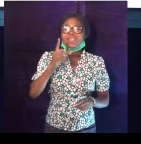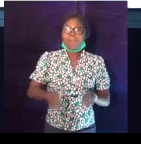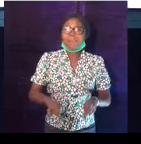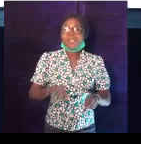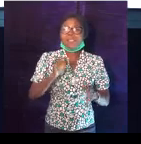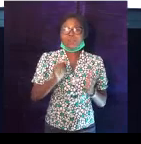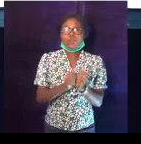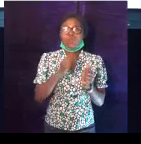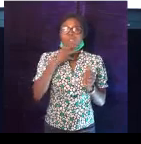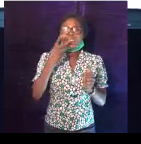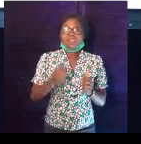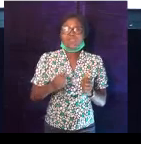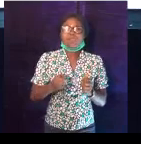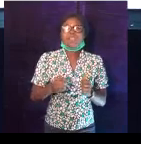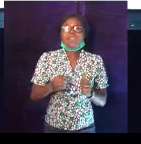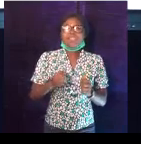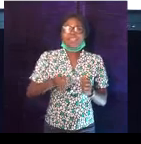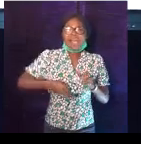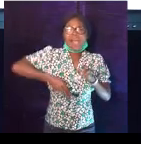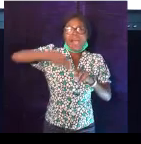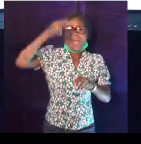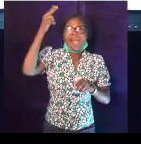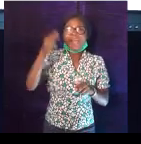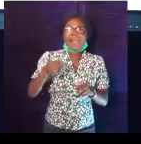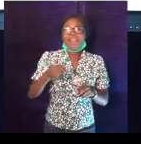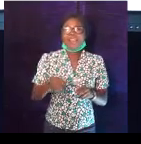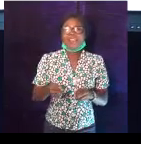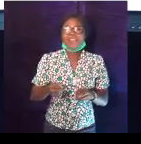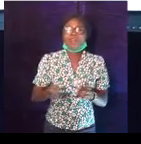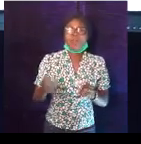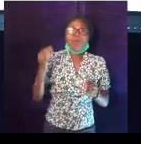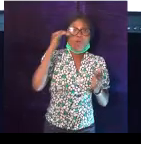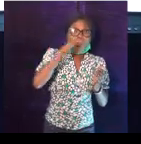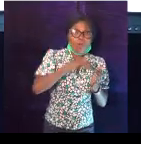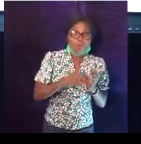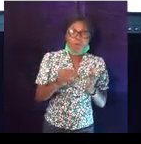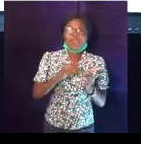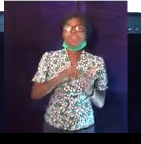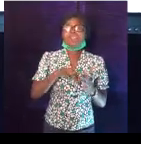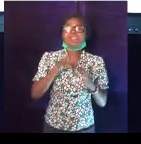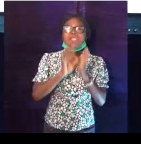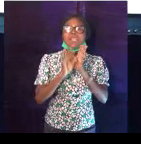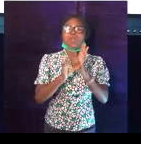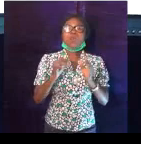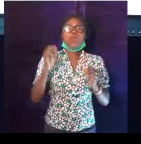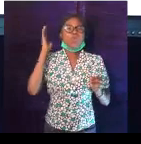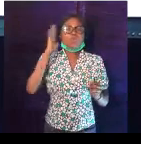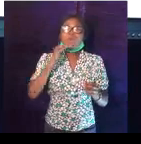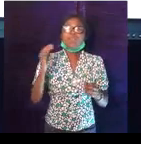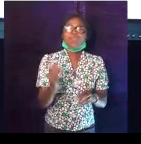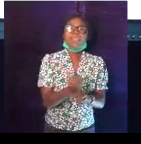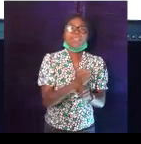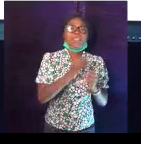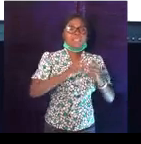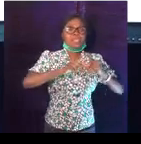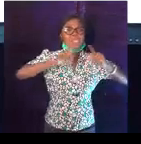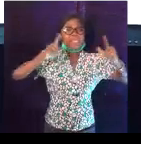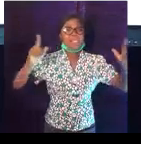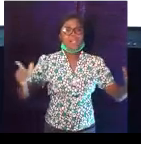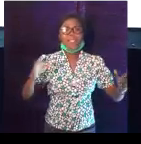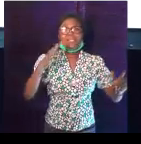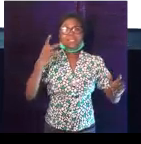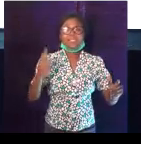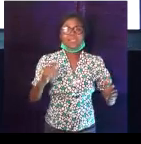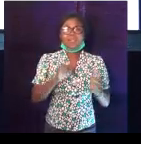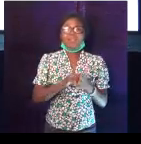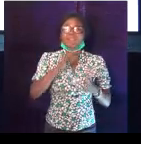the person with the highest frequency or count, or the subject or data with the highest frequency or count, will take the largest piece of